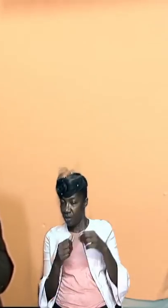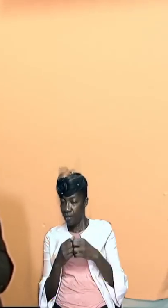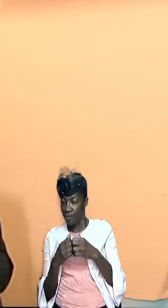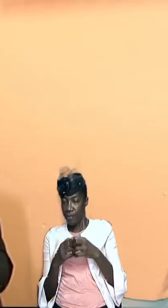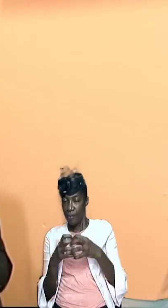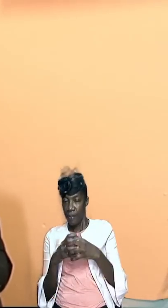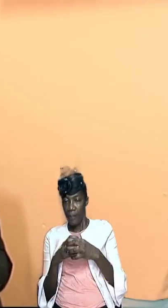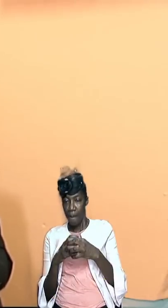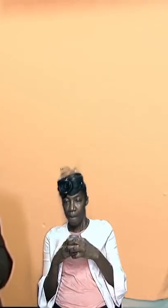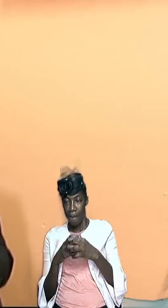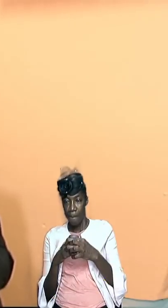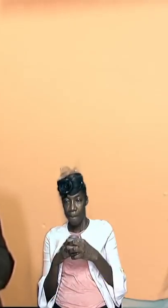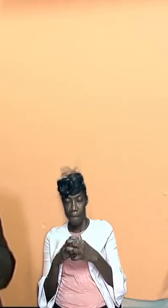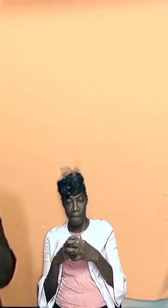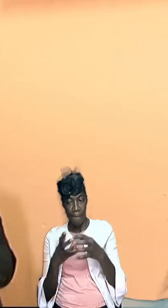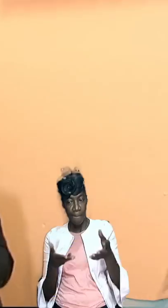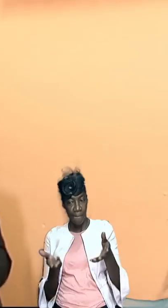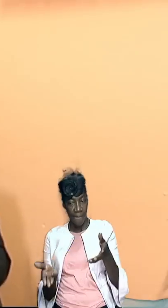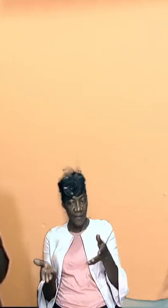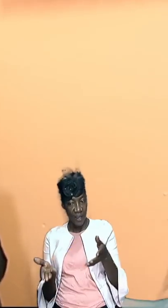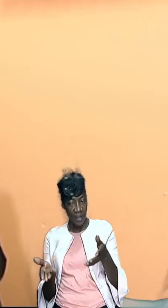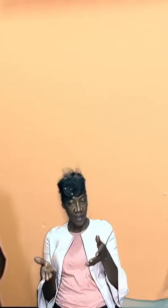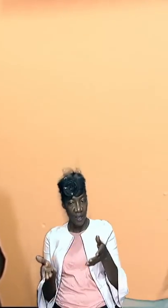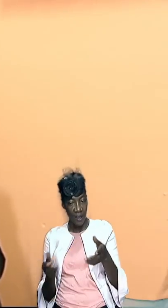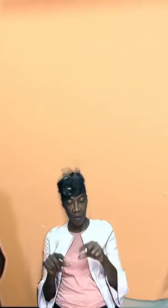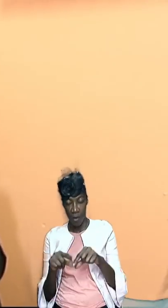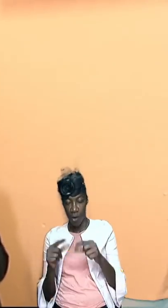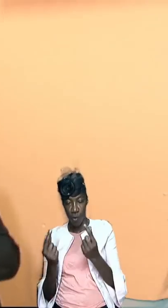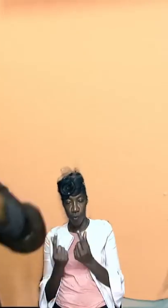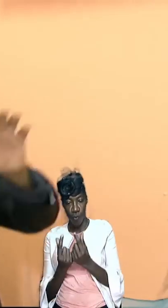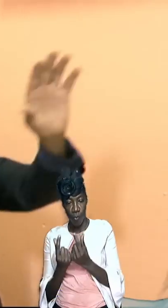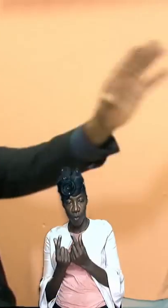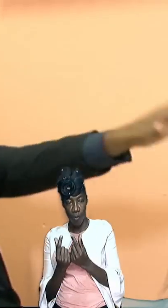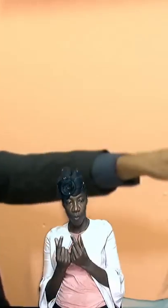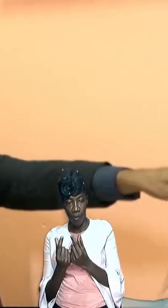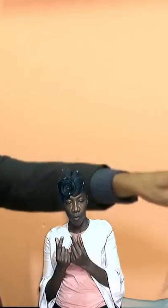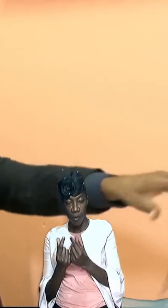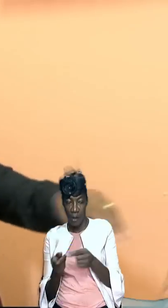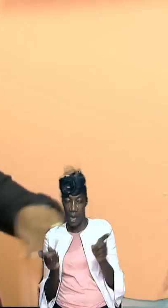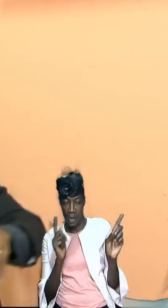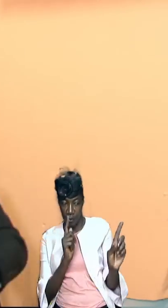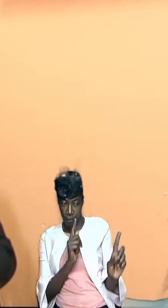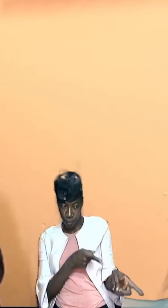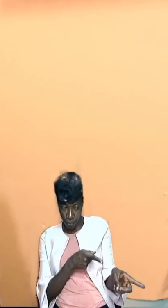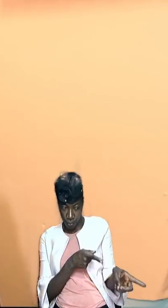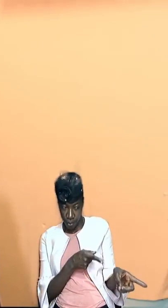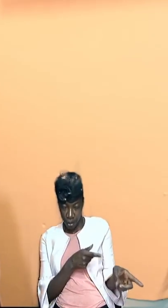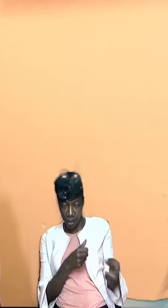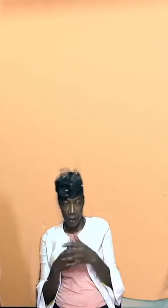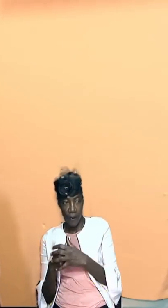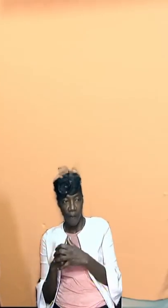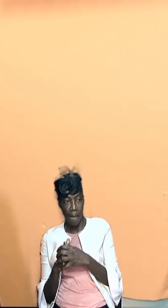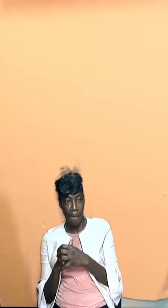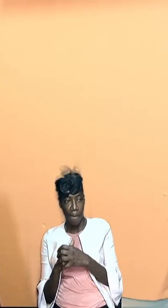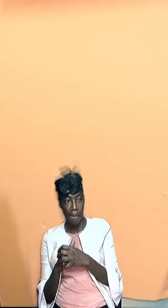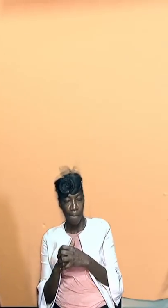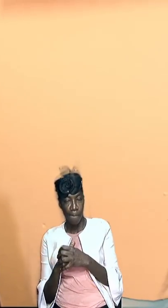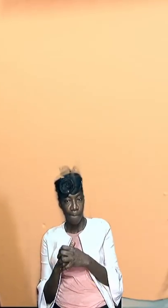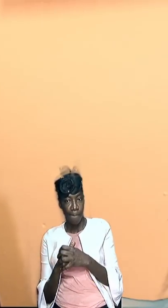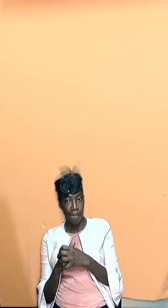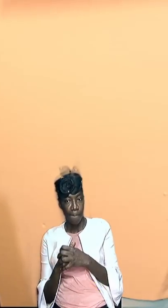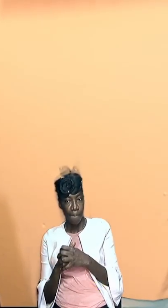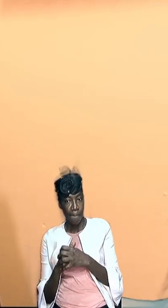combination. They are going to group up, and they are going to go somewhere. Brothers